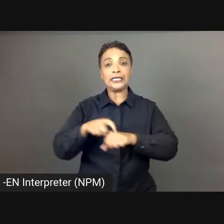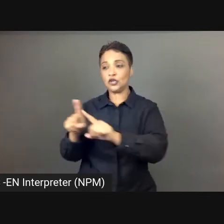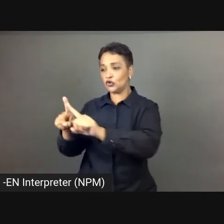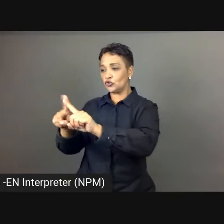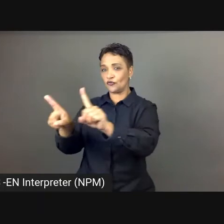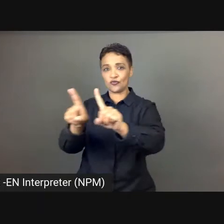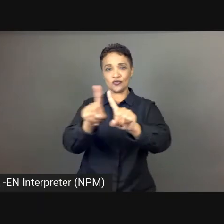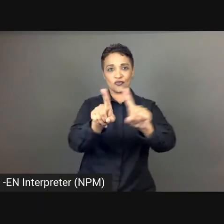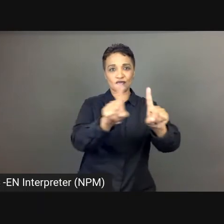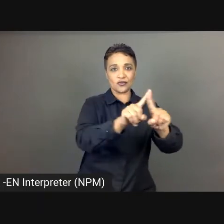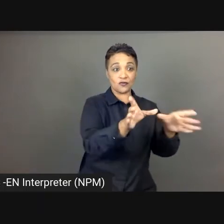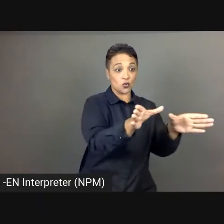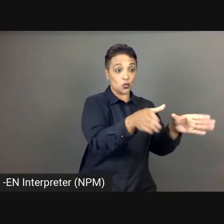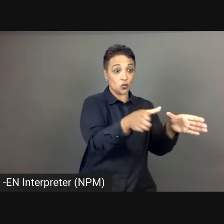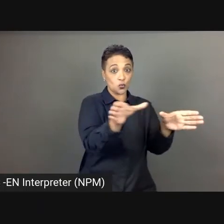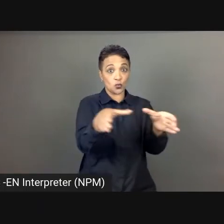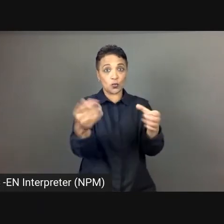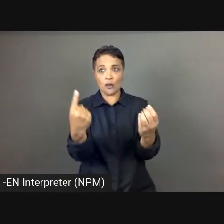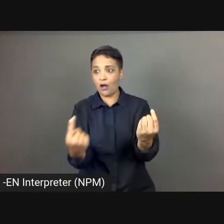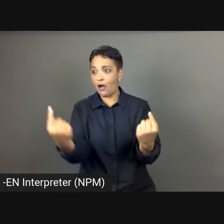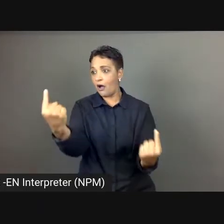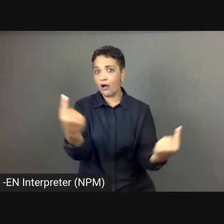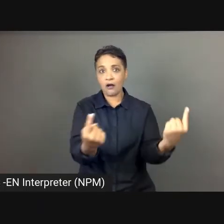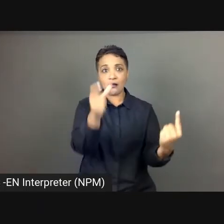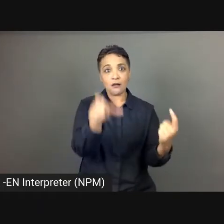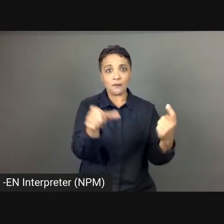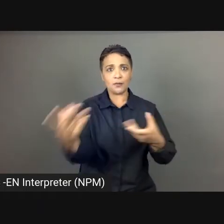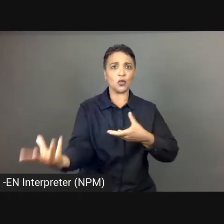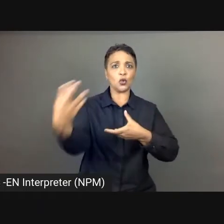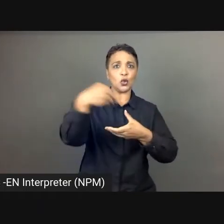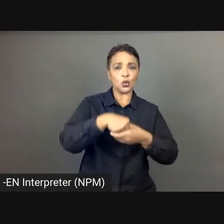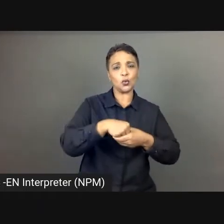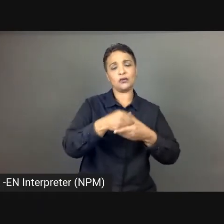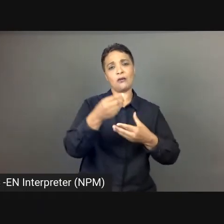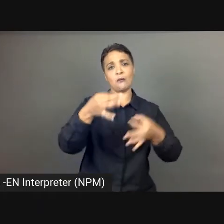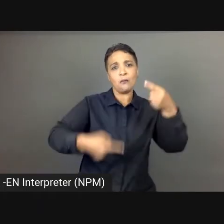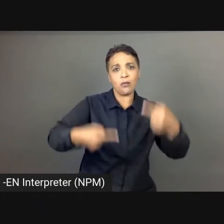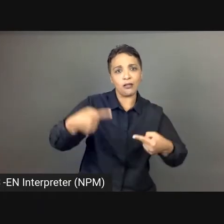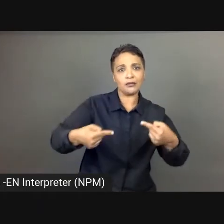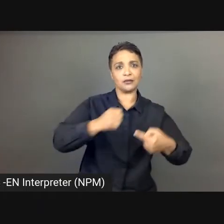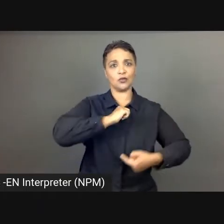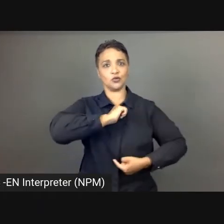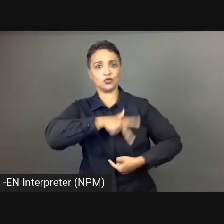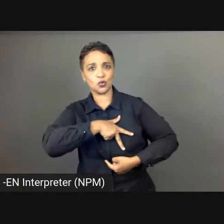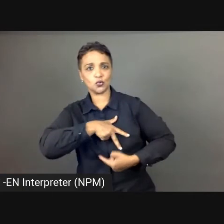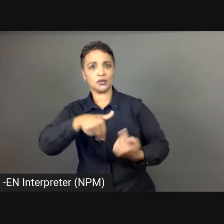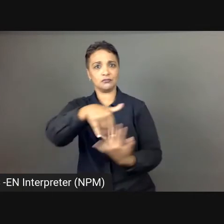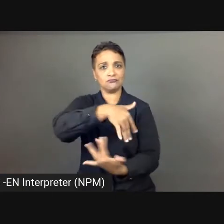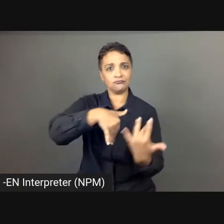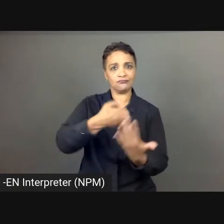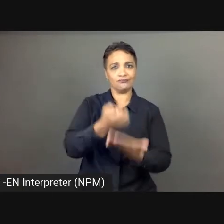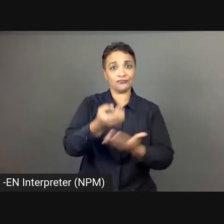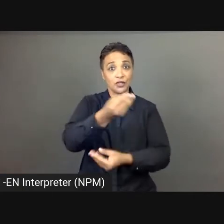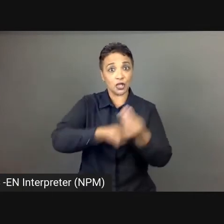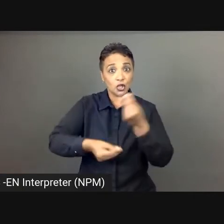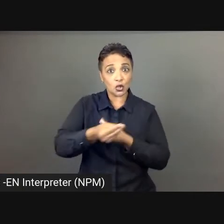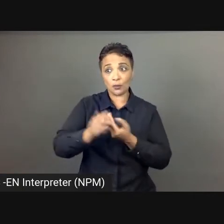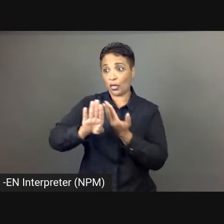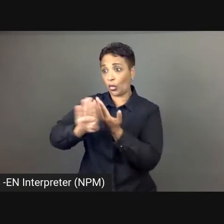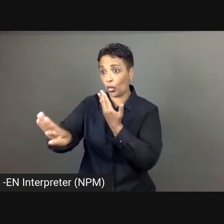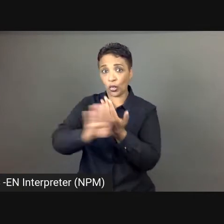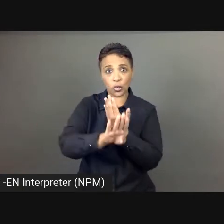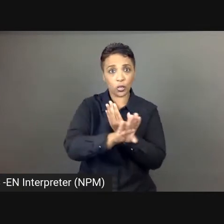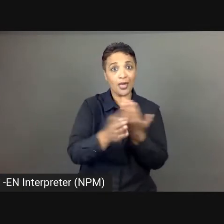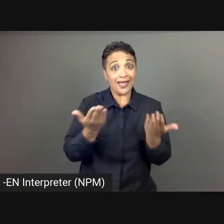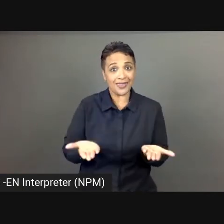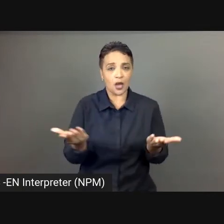people marginalized from political, social, and economic opportunities. And I'd say some of the most recurring arguments that are giving,